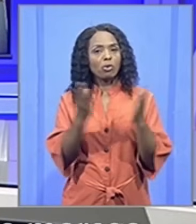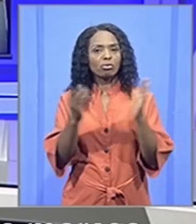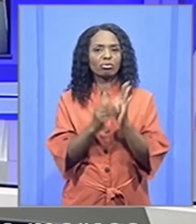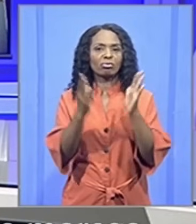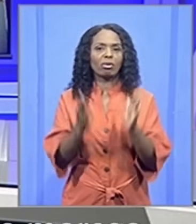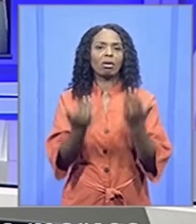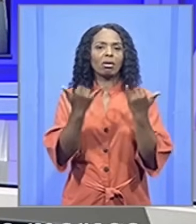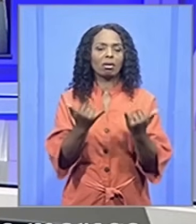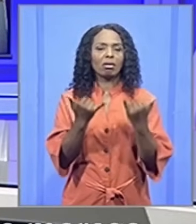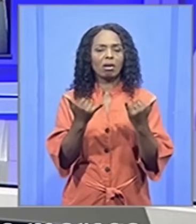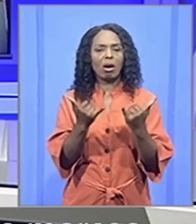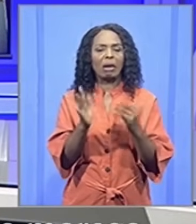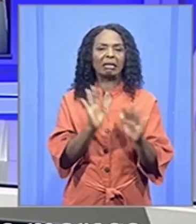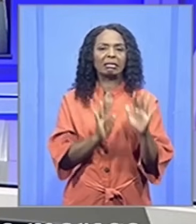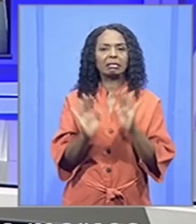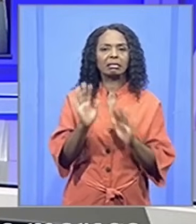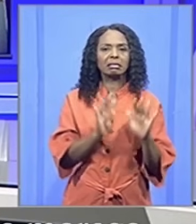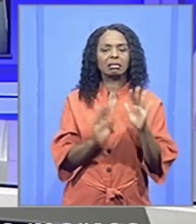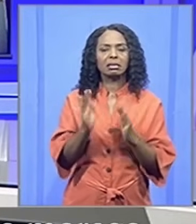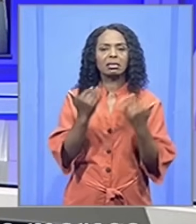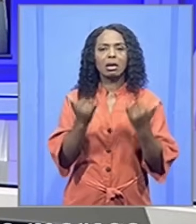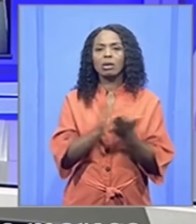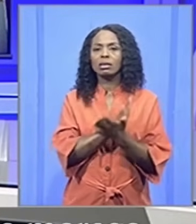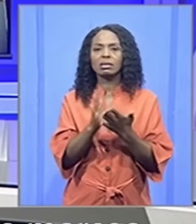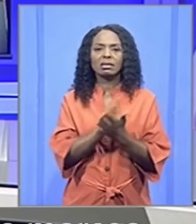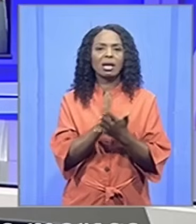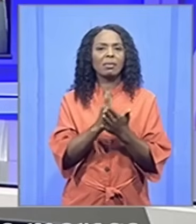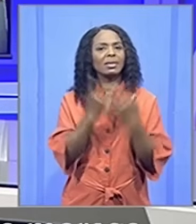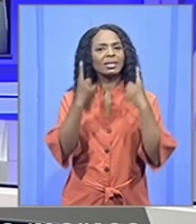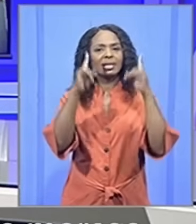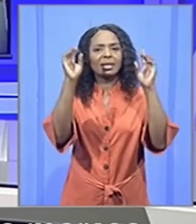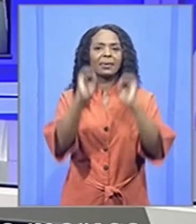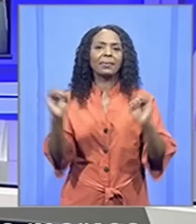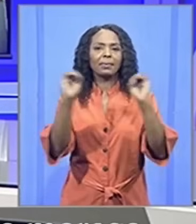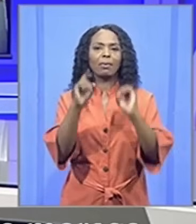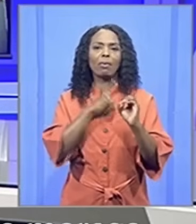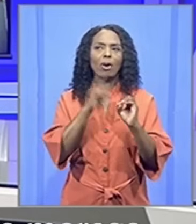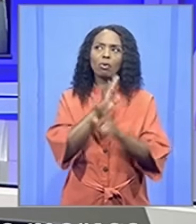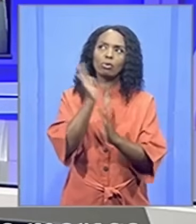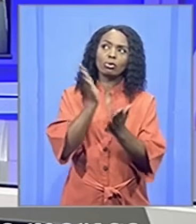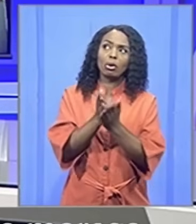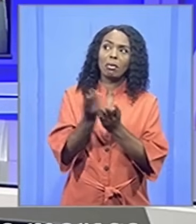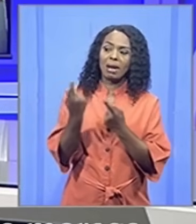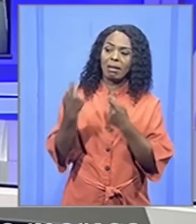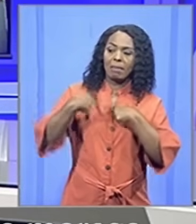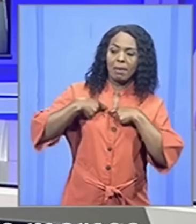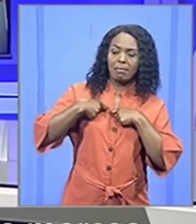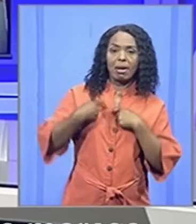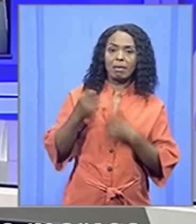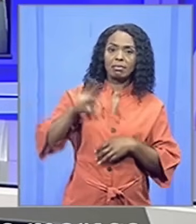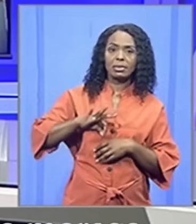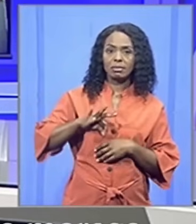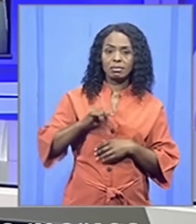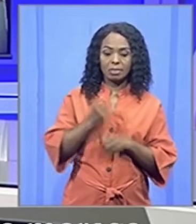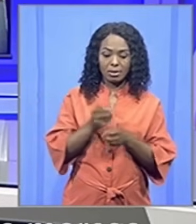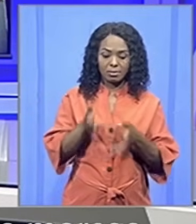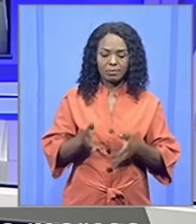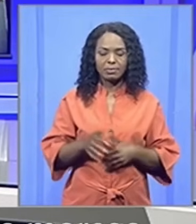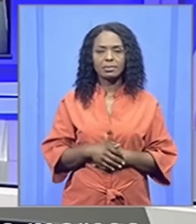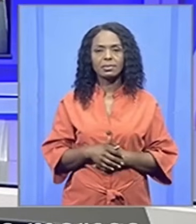ka gare ga seemo sa go se kgonthišege ka ge ba sa tsebe ge ba tla abelwa tšhelete ya ngwaga wo wa